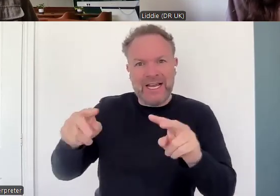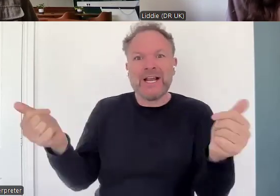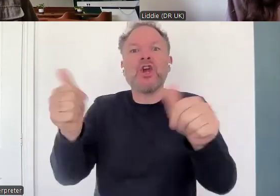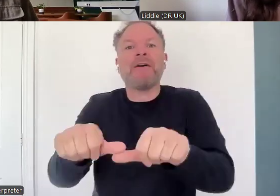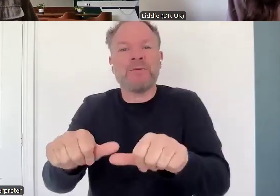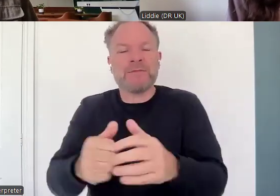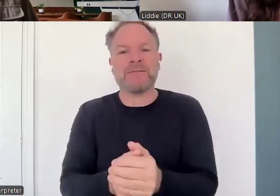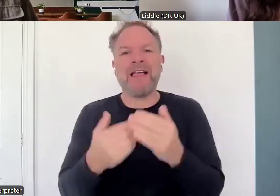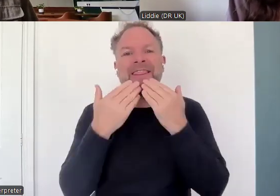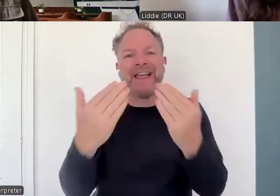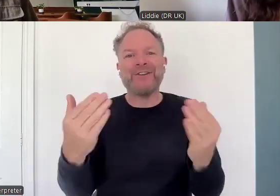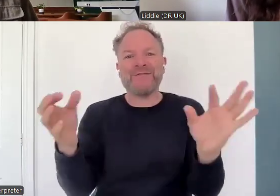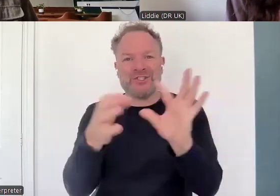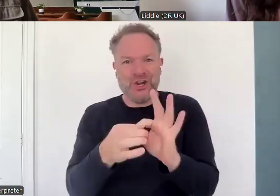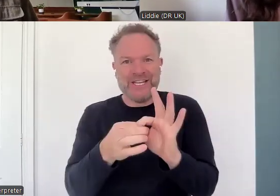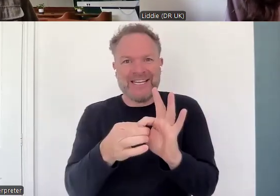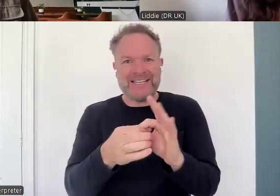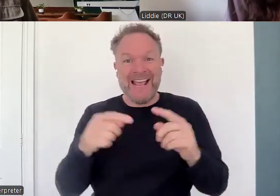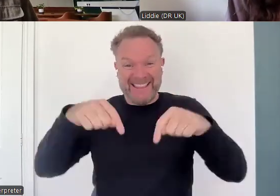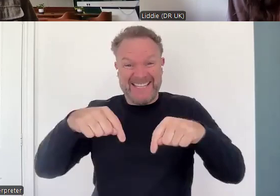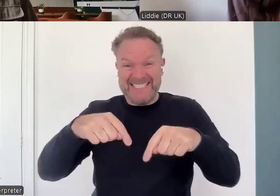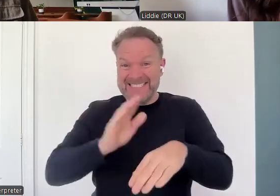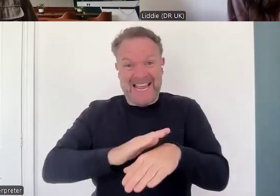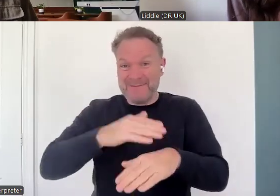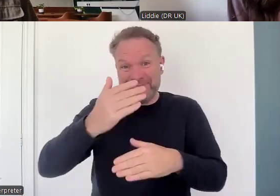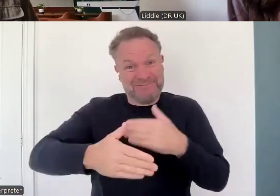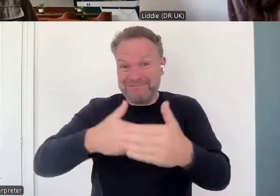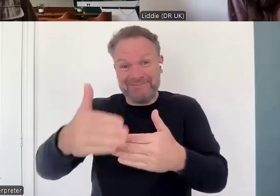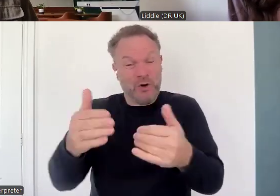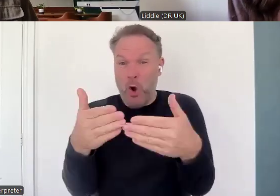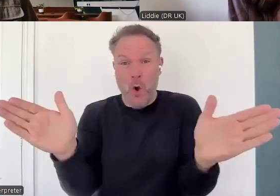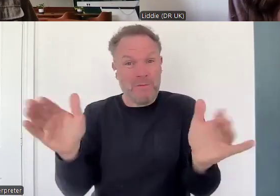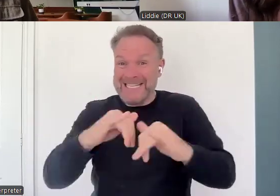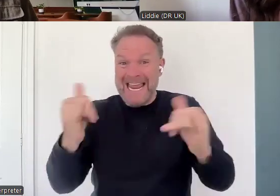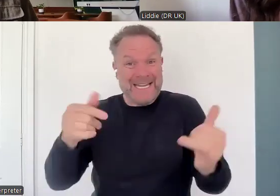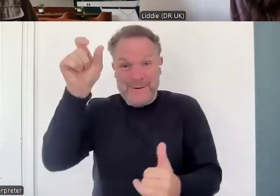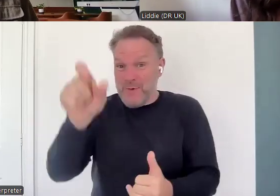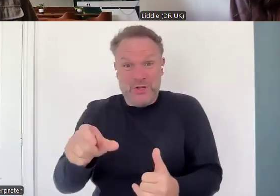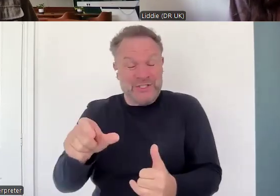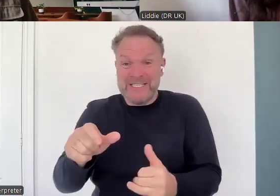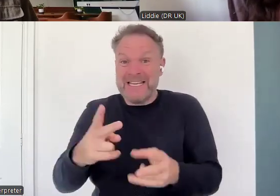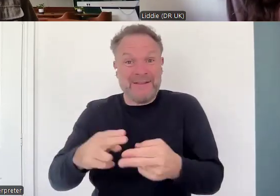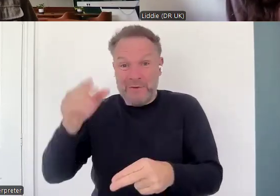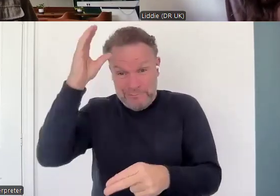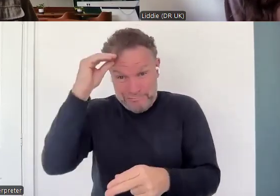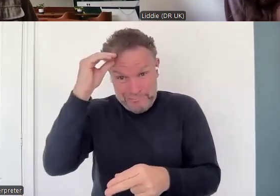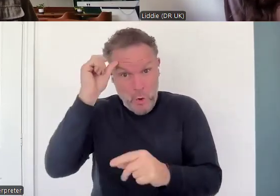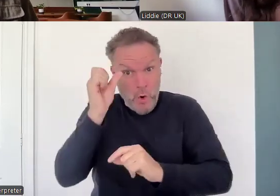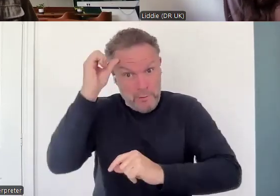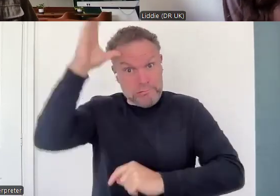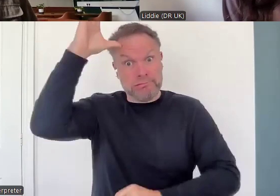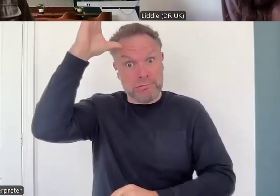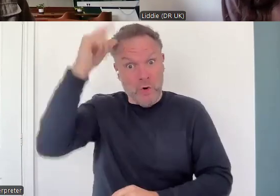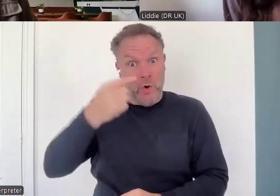so much for joining. These sessions are really open to anyone, so whether you know a lot about co-production already or you just